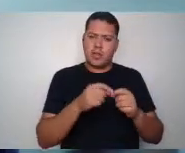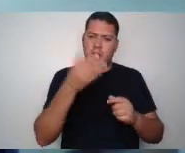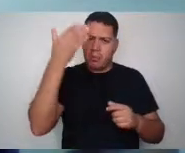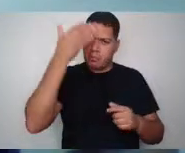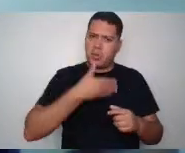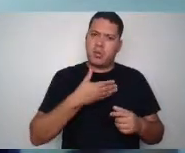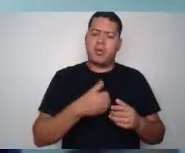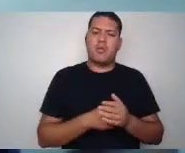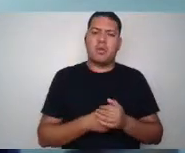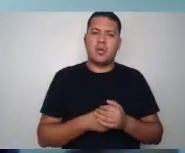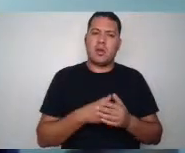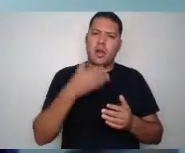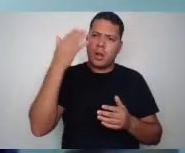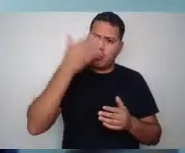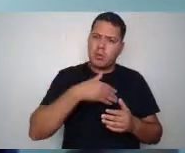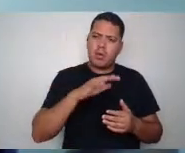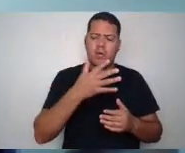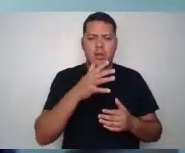of